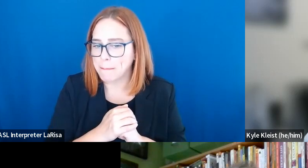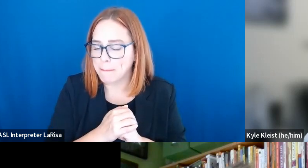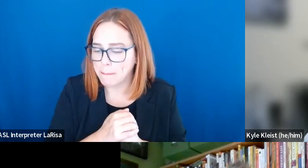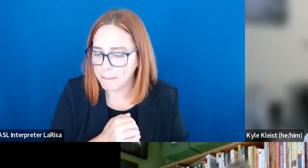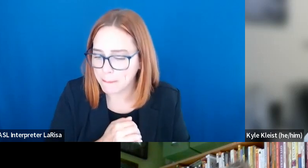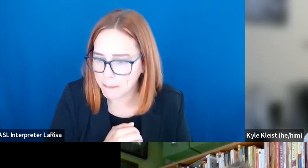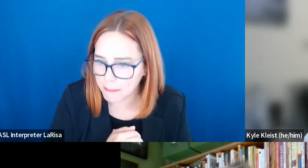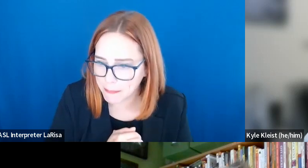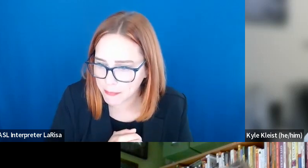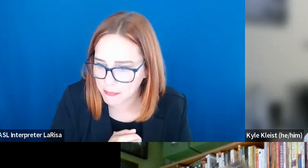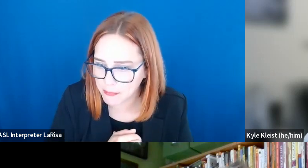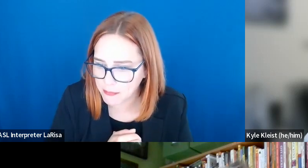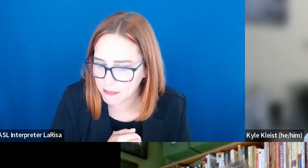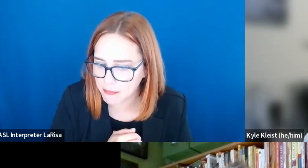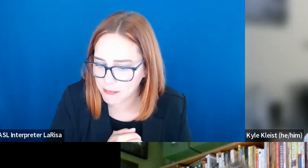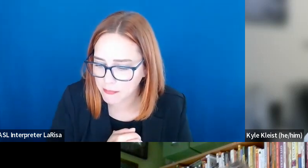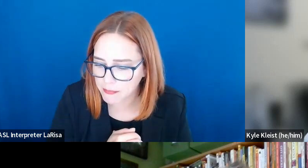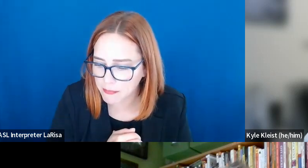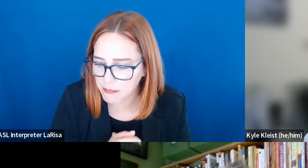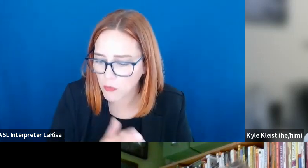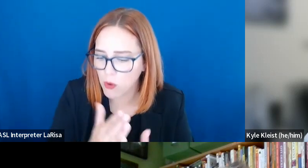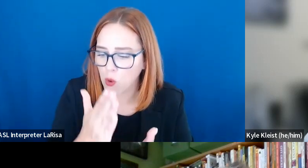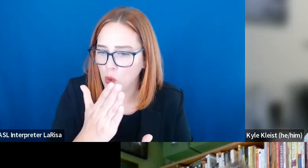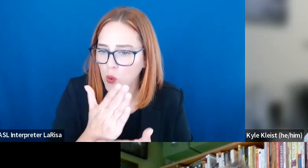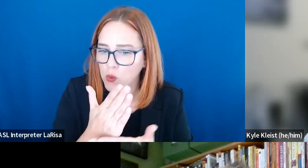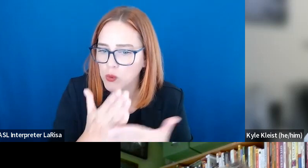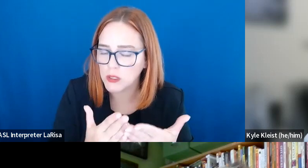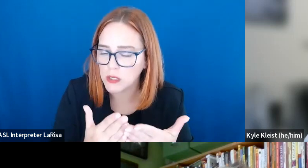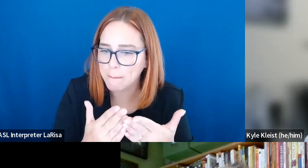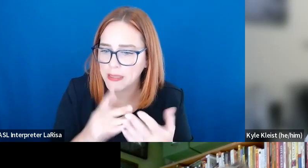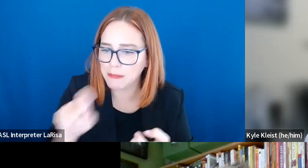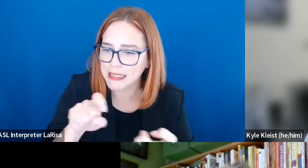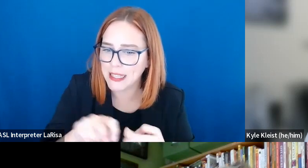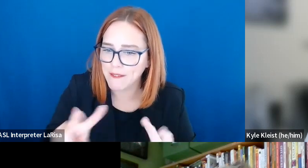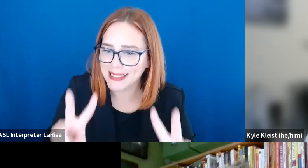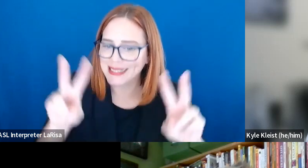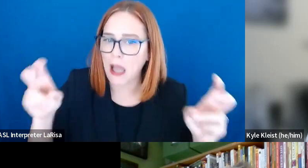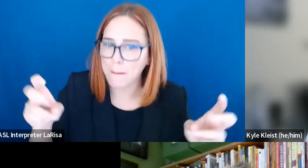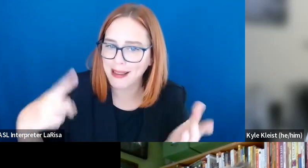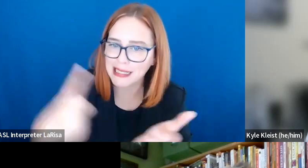the specific topics that you cover in peer support training?